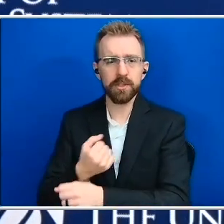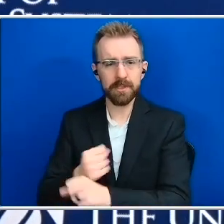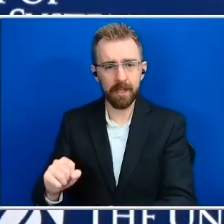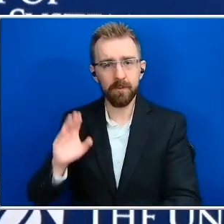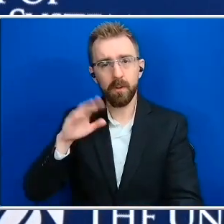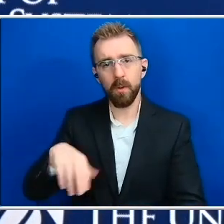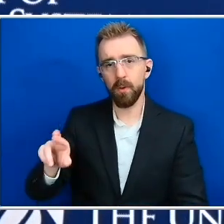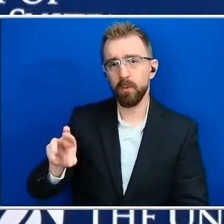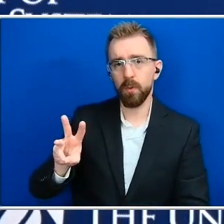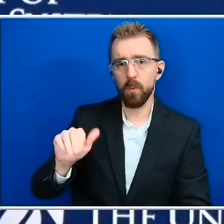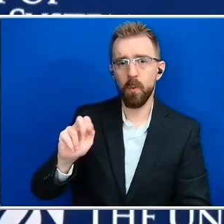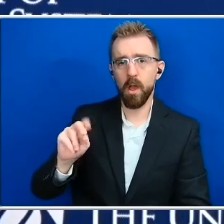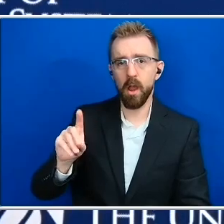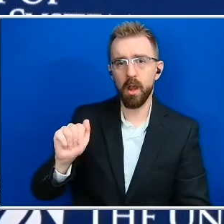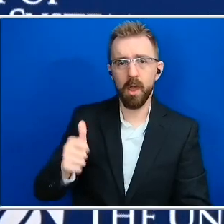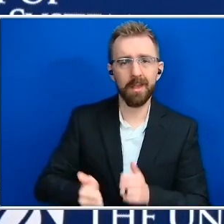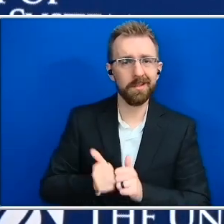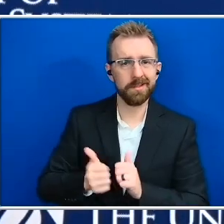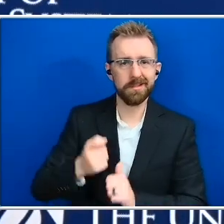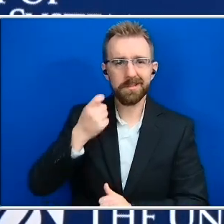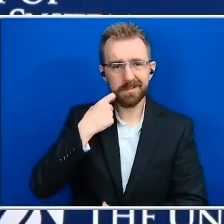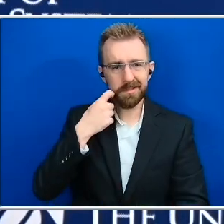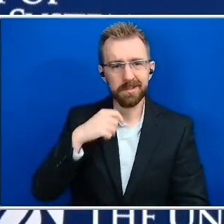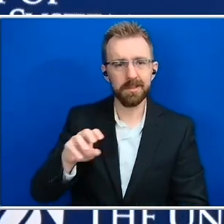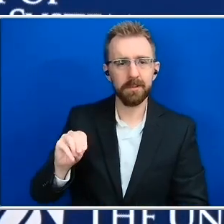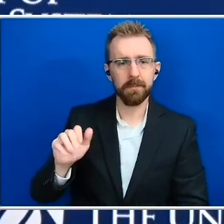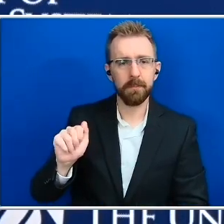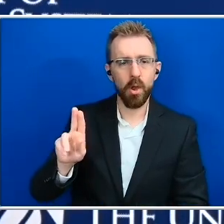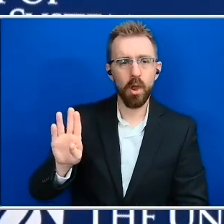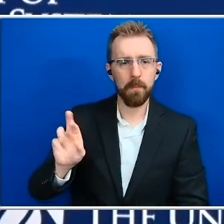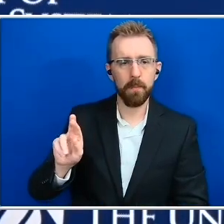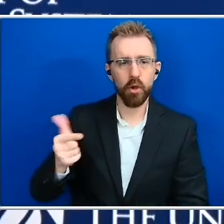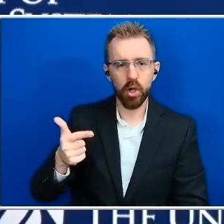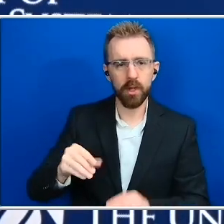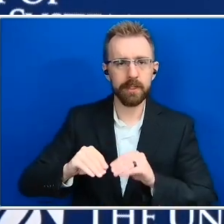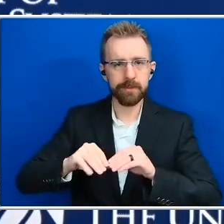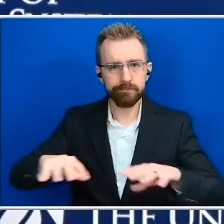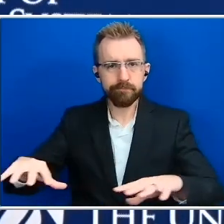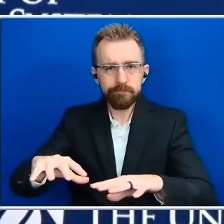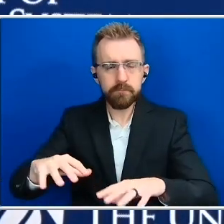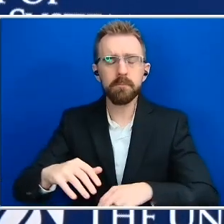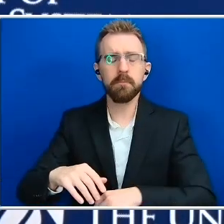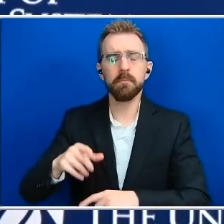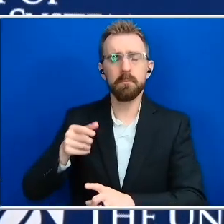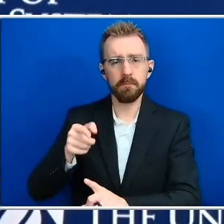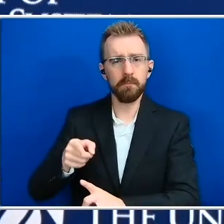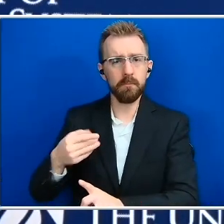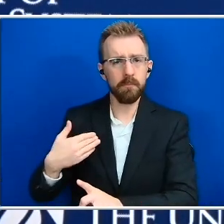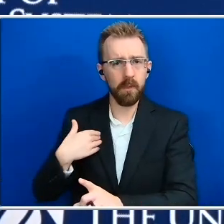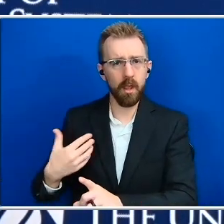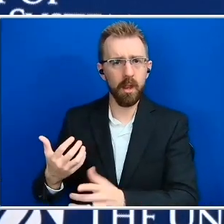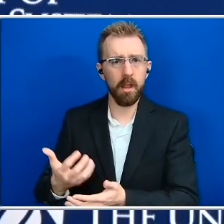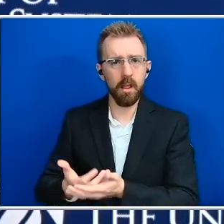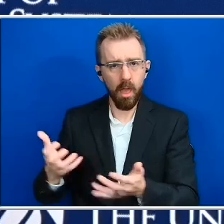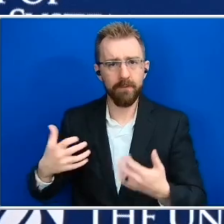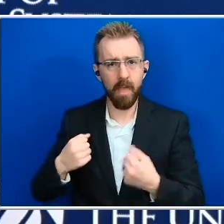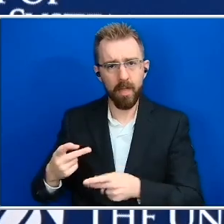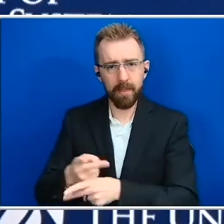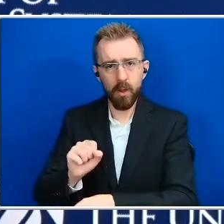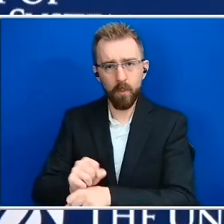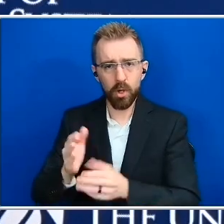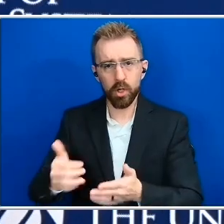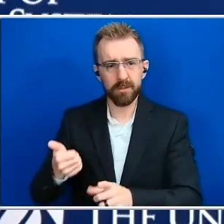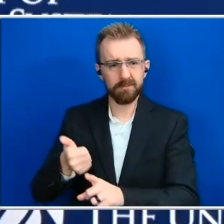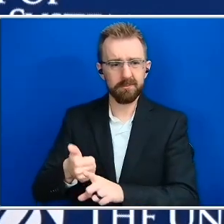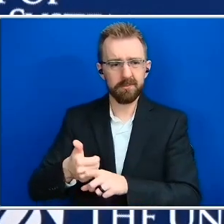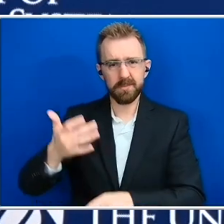recent Marburg epidemic or outbreak, that there were a significant amount of healthcare workers that were sick. And again, when you